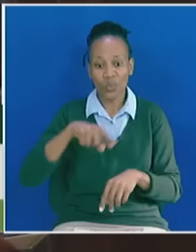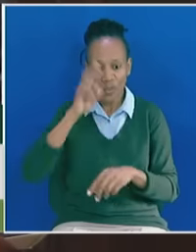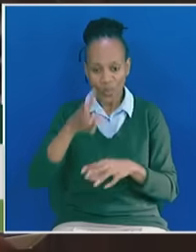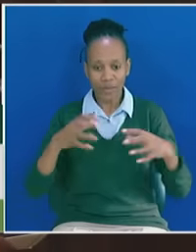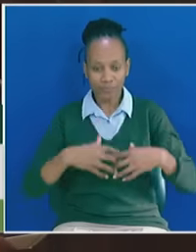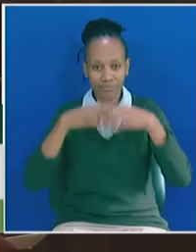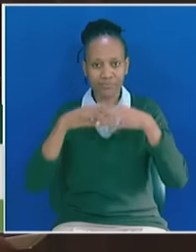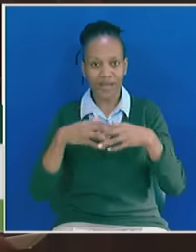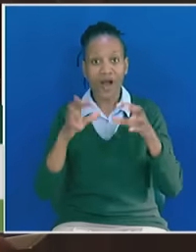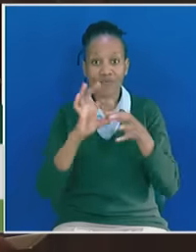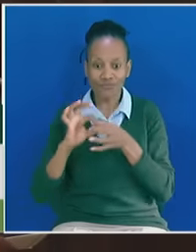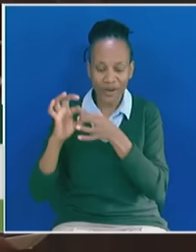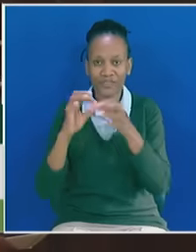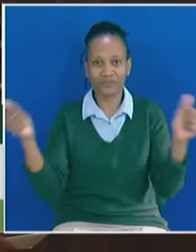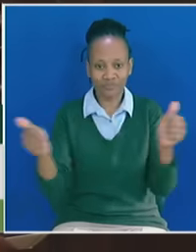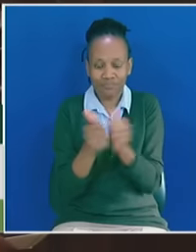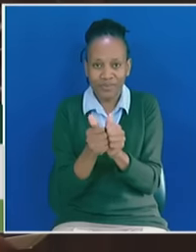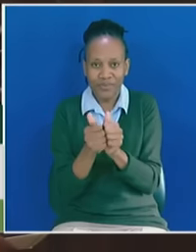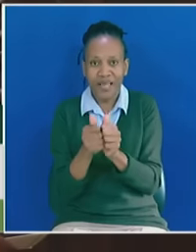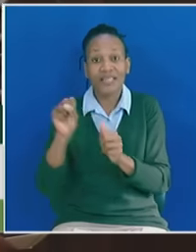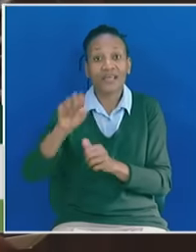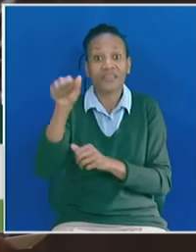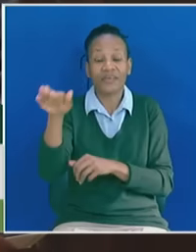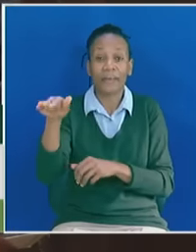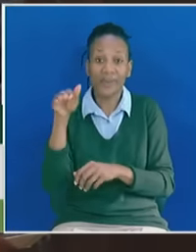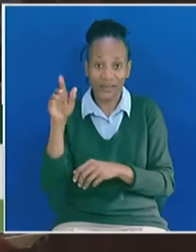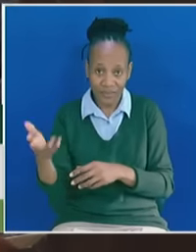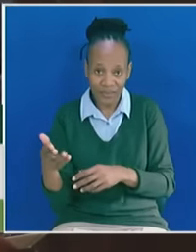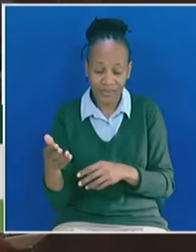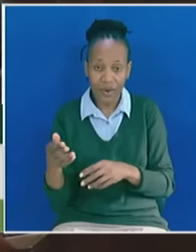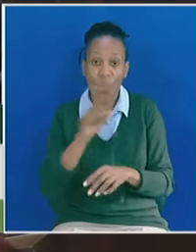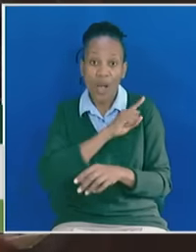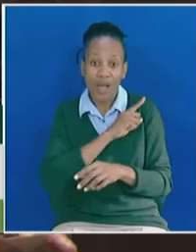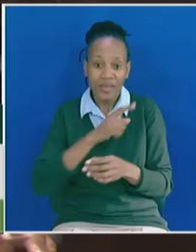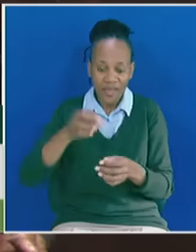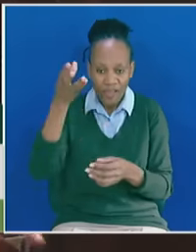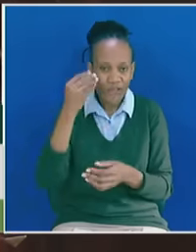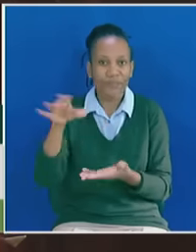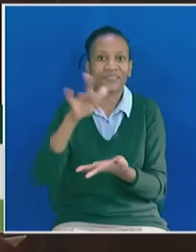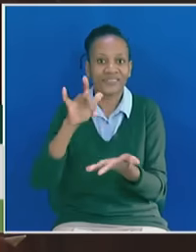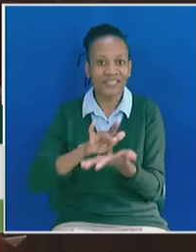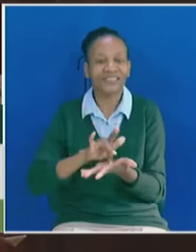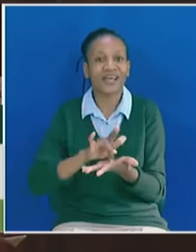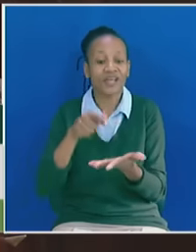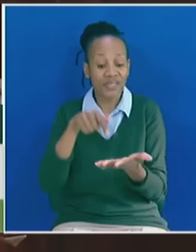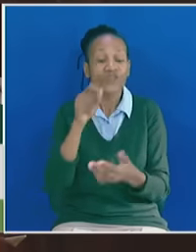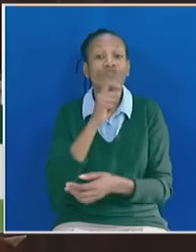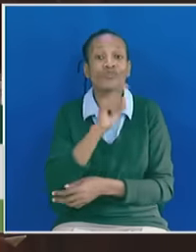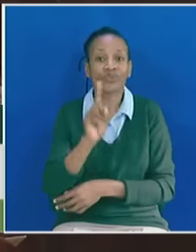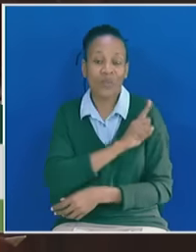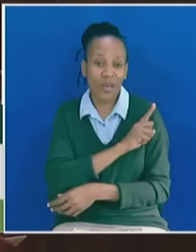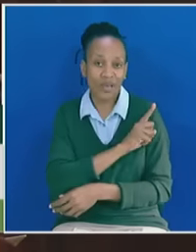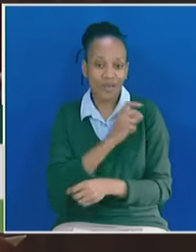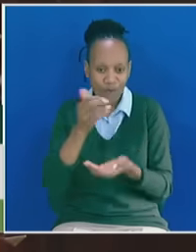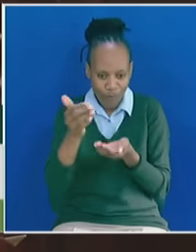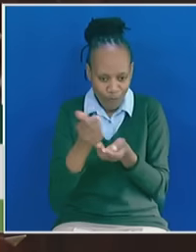working relation with the South African Bank Risk Information Center so that we can deal with the questions about the monies that